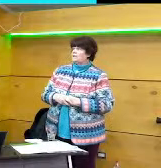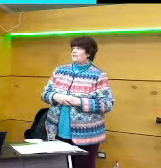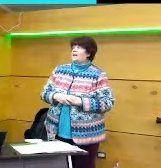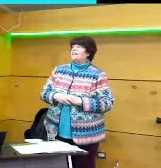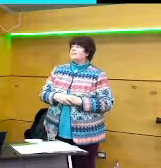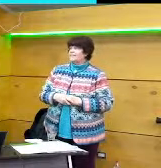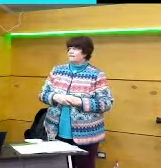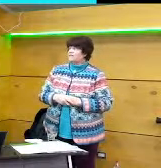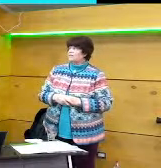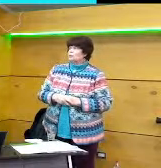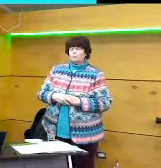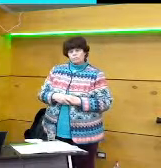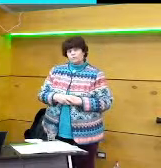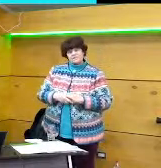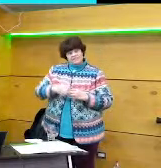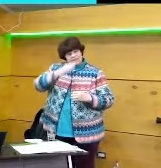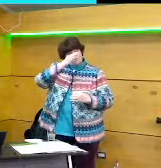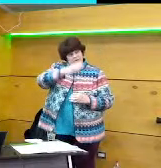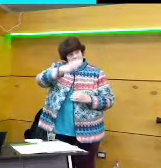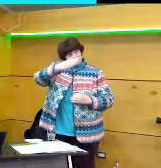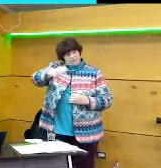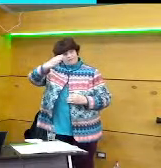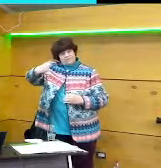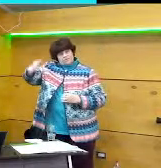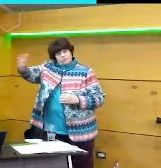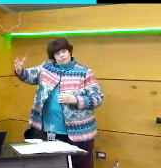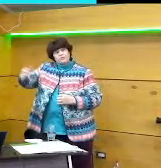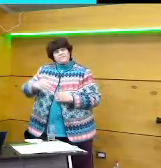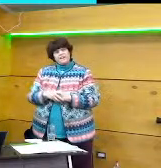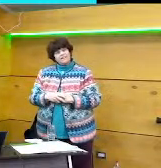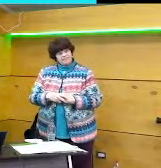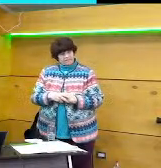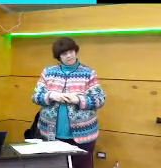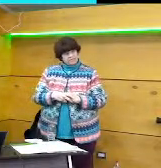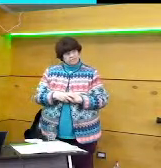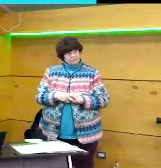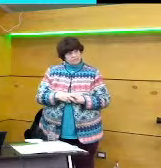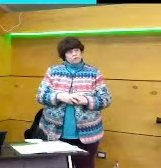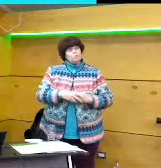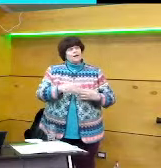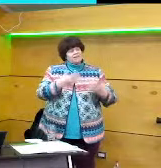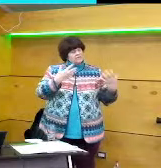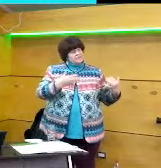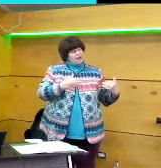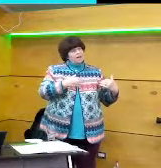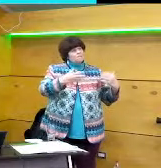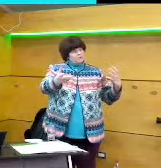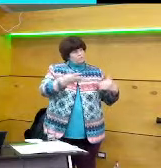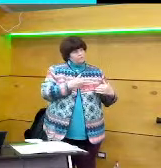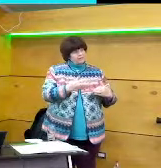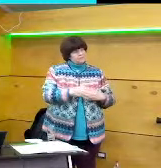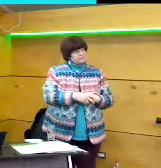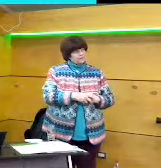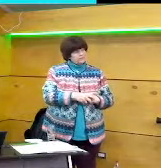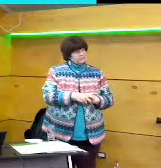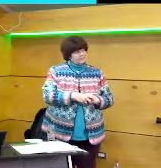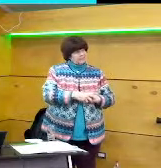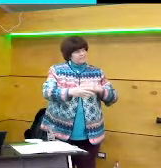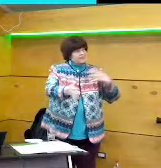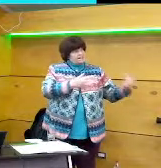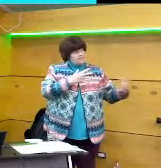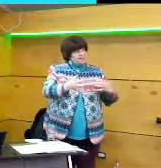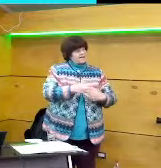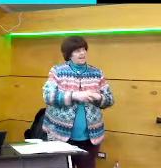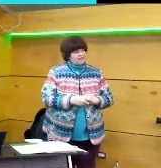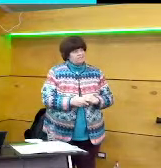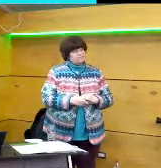poem. Again, we'll do the same basic 3 techniques. So by the time we've done this